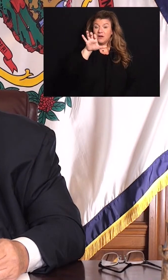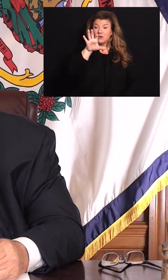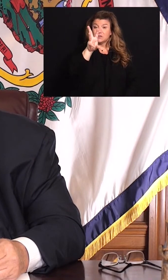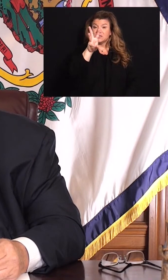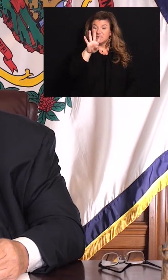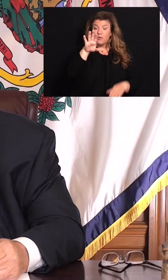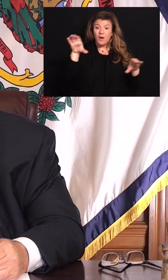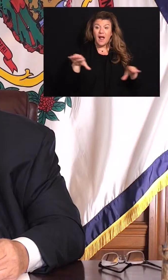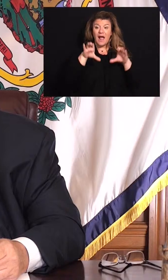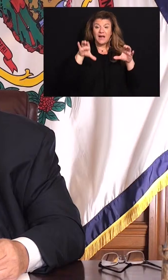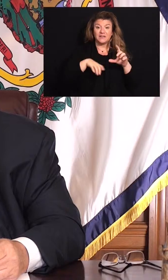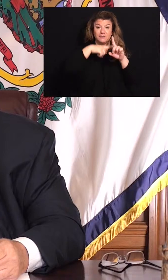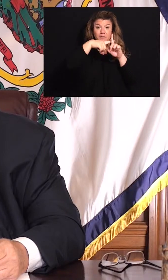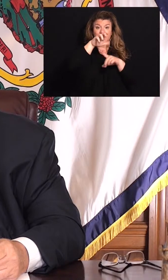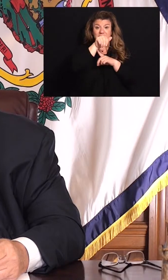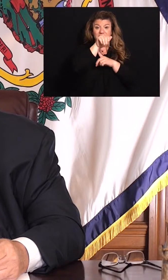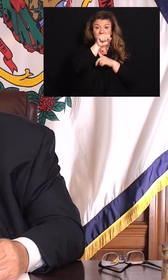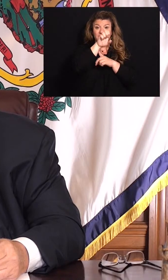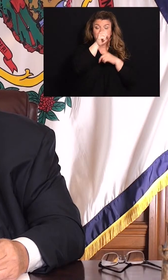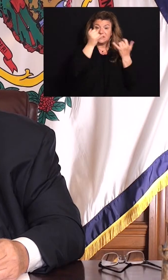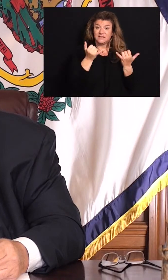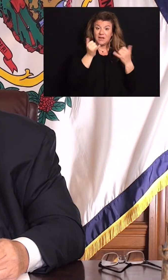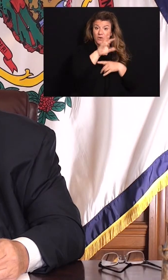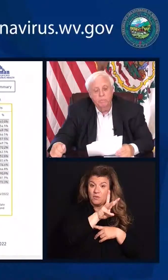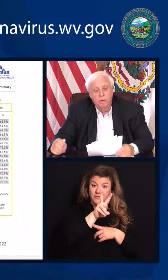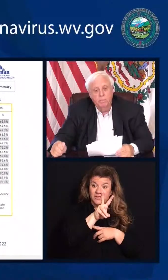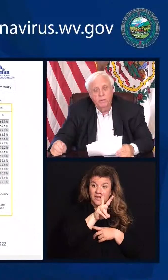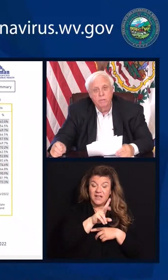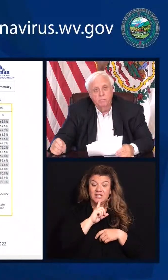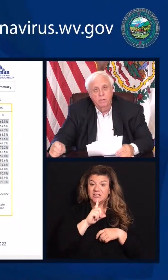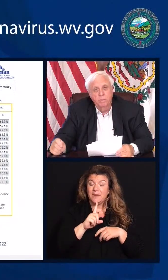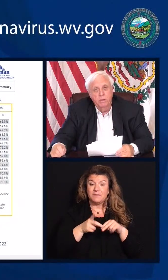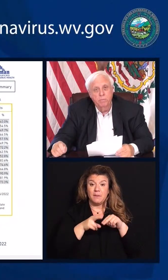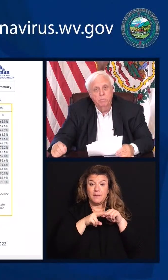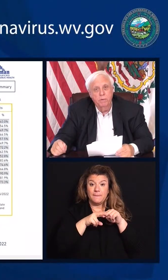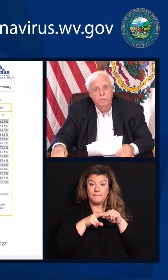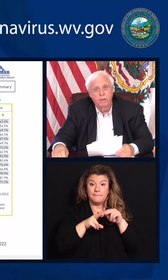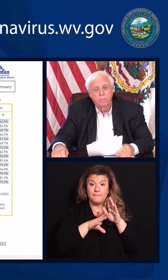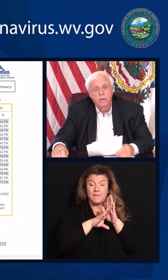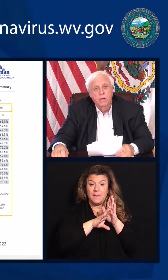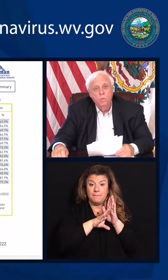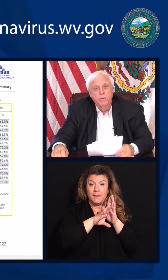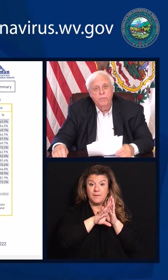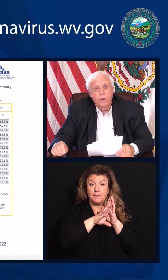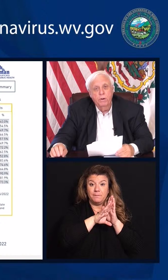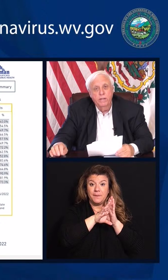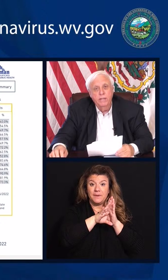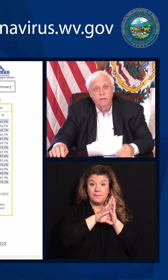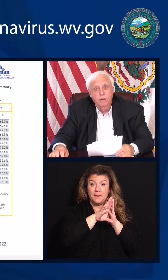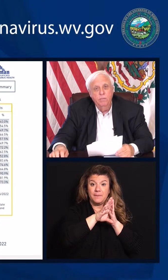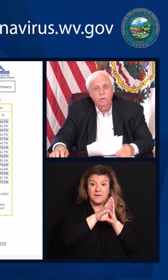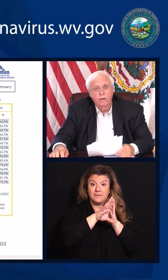active cases in West Virginia now. It just keeps bumping up, bumping up, and bumping up. We have